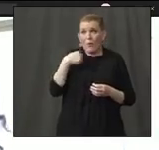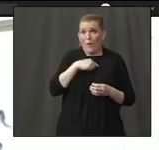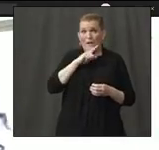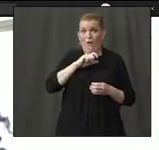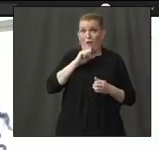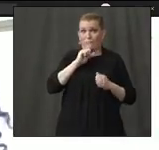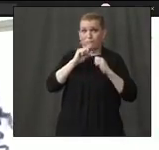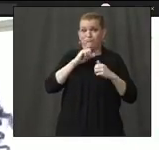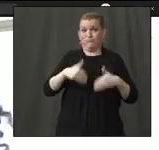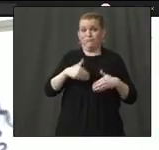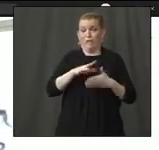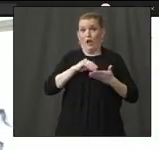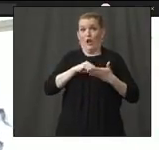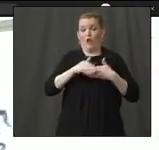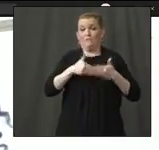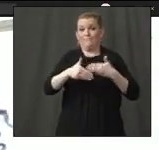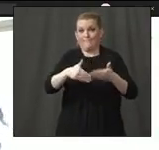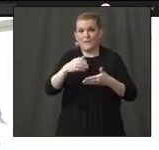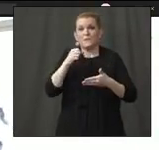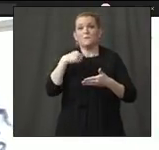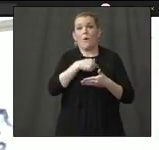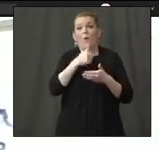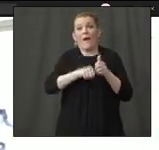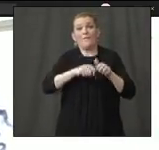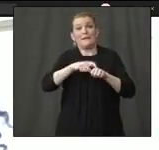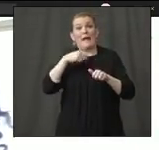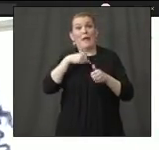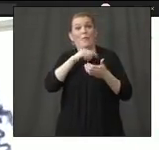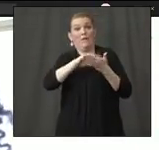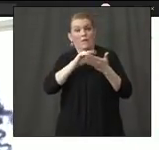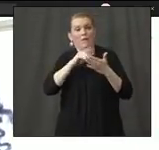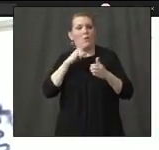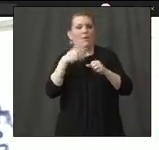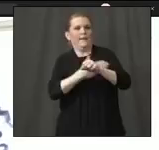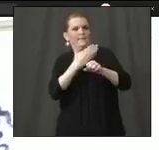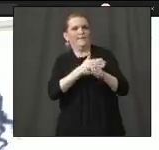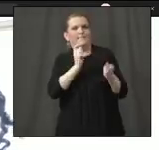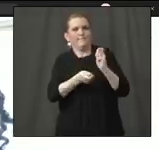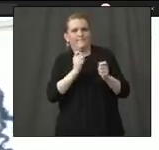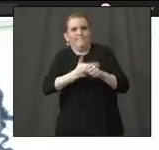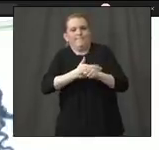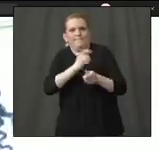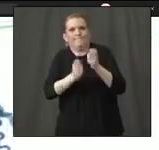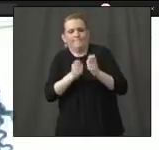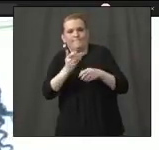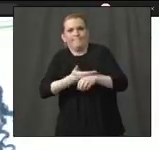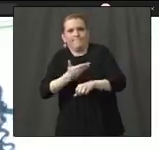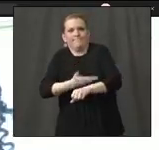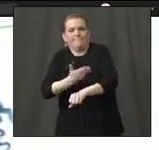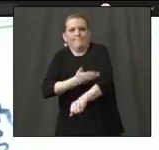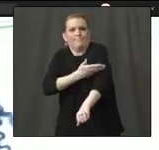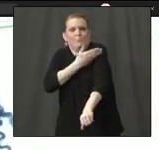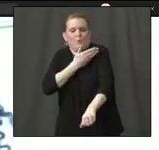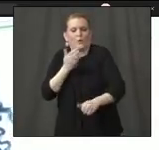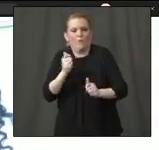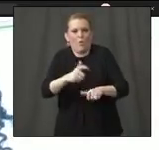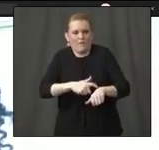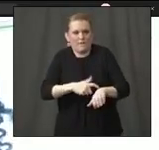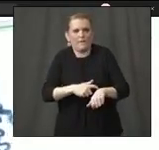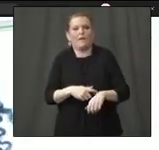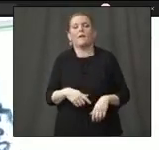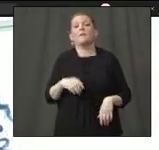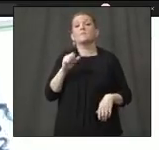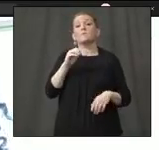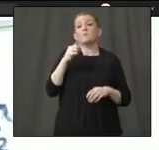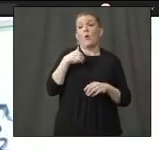kind of course correcting as we go to some extent. But the HEDCO loans that I mentioned earlier that are